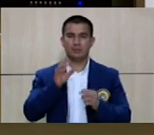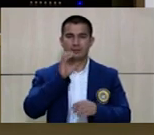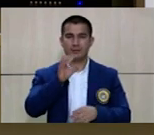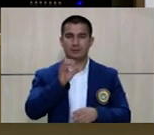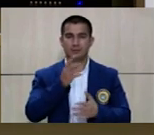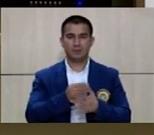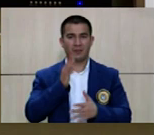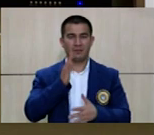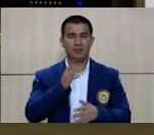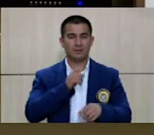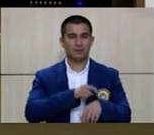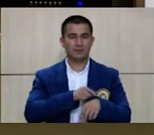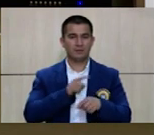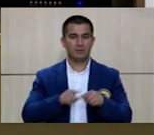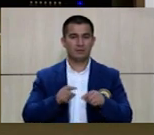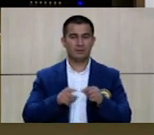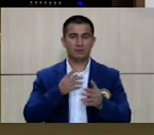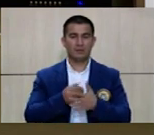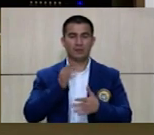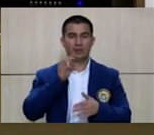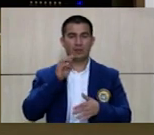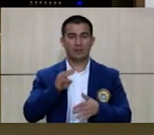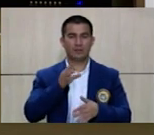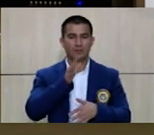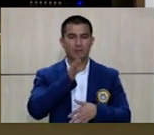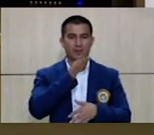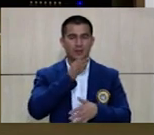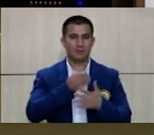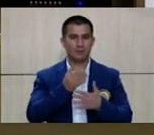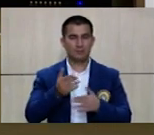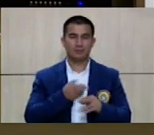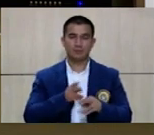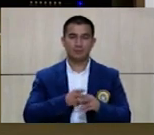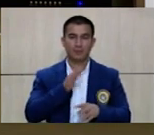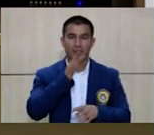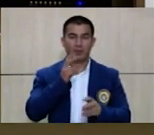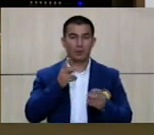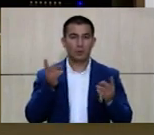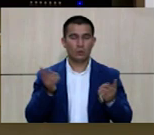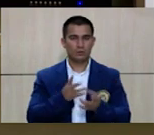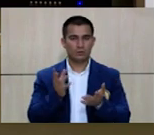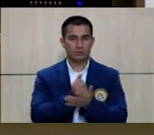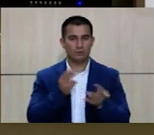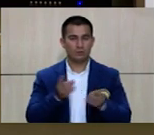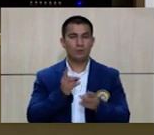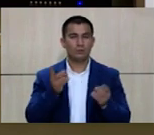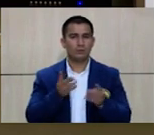V tezlik va T vaqt. Eslaymiz, vaqtni topish uchun nima qilishimiz